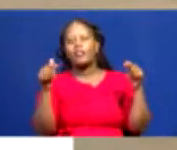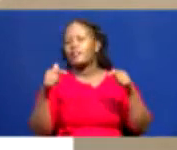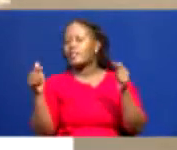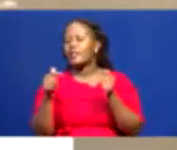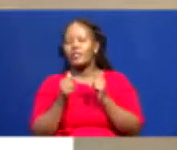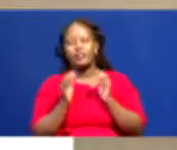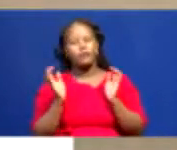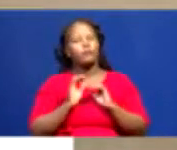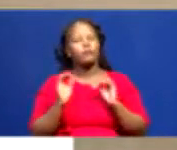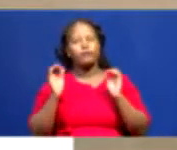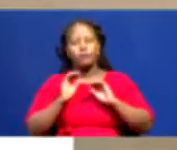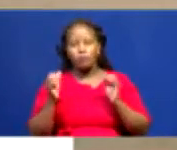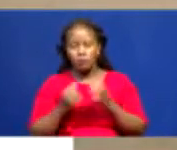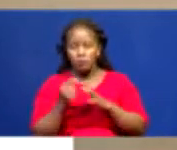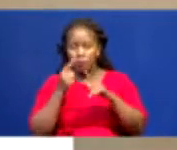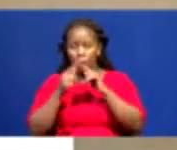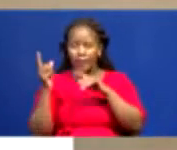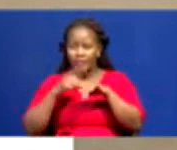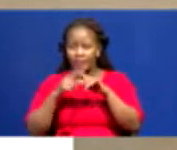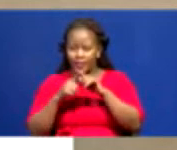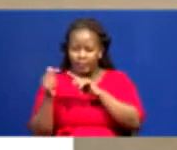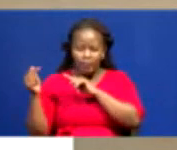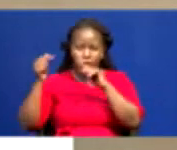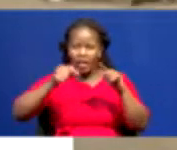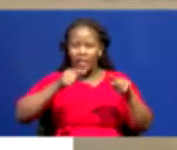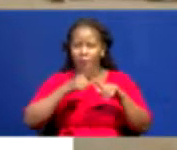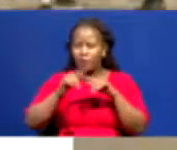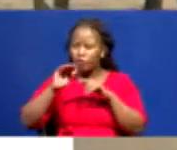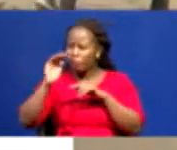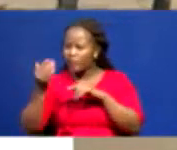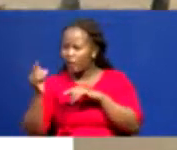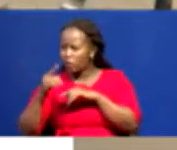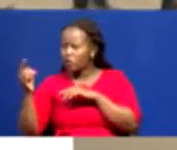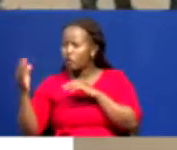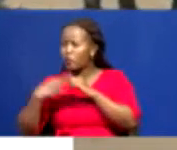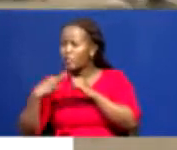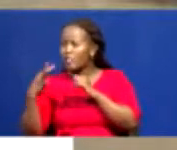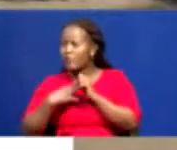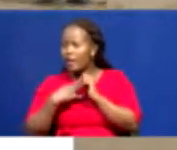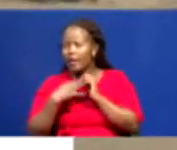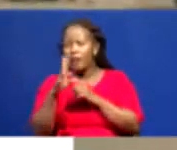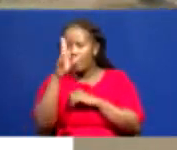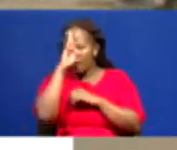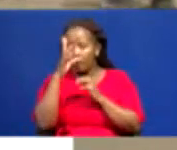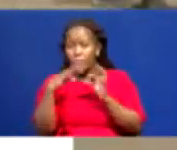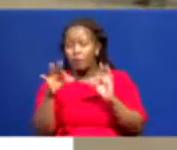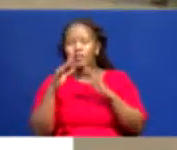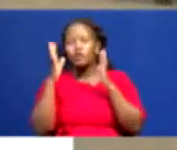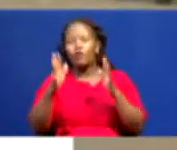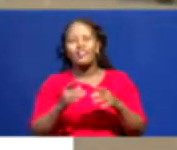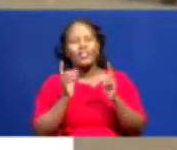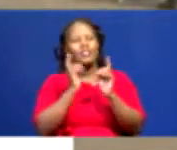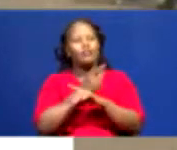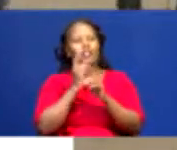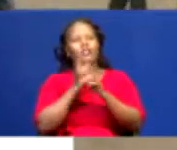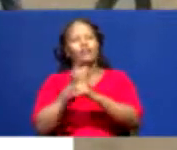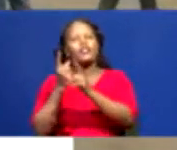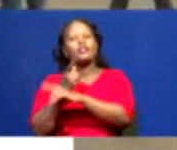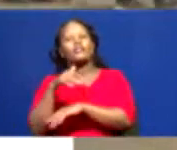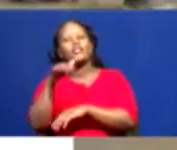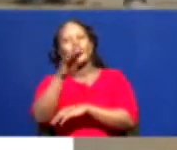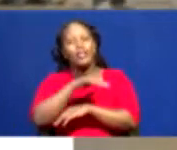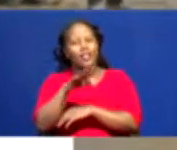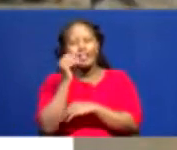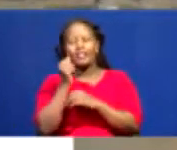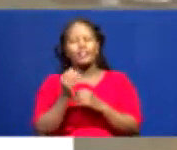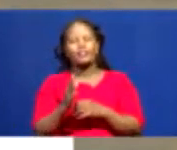But as you are coming all the way from town towards this place, security officers were placed at different strategic places, just heightening